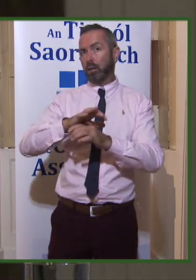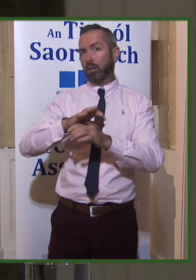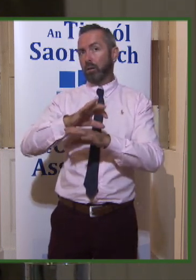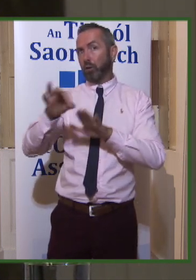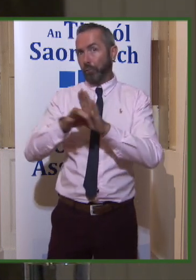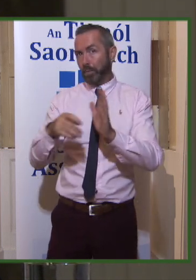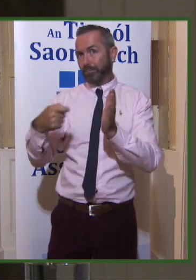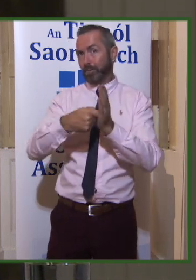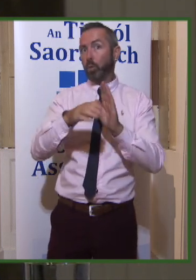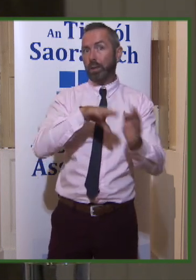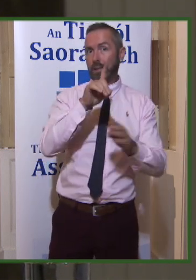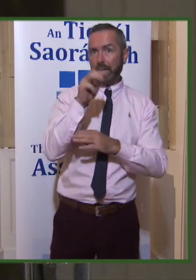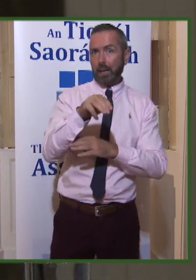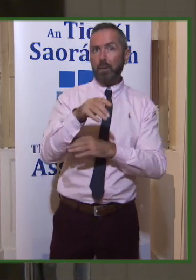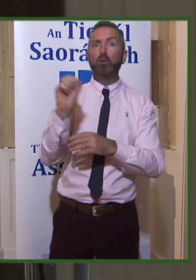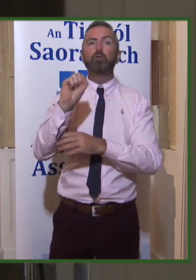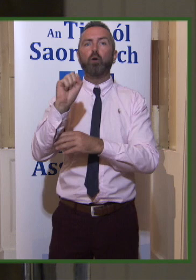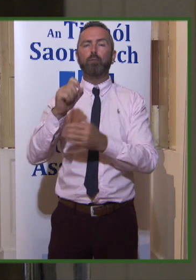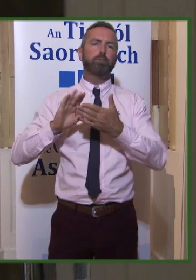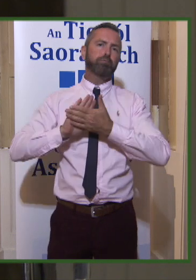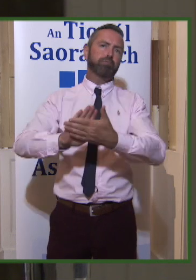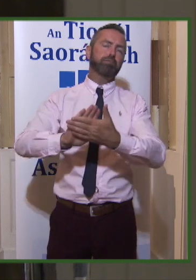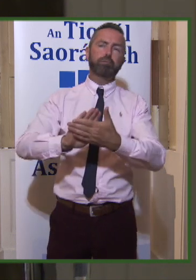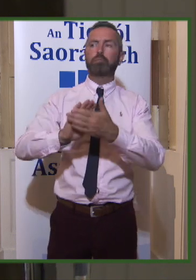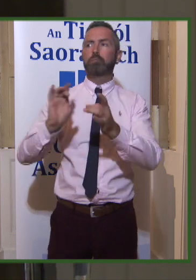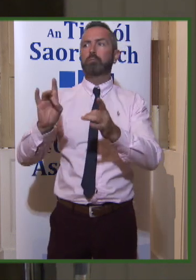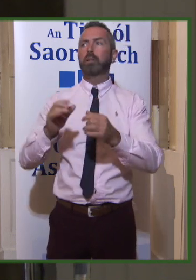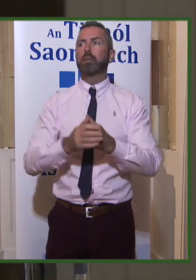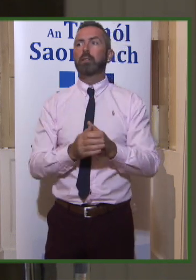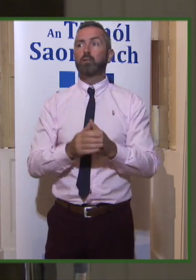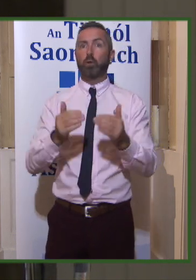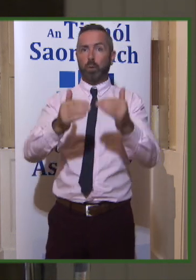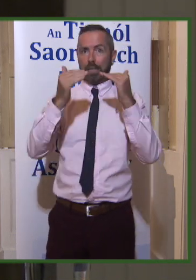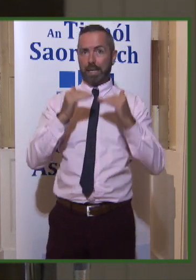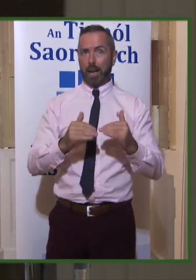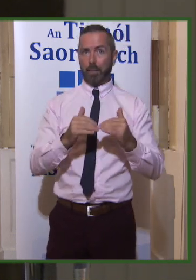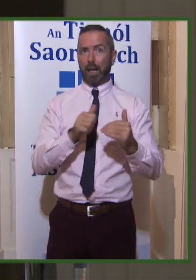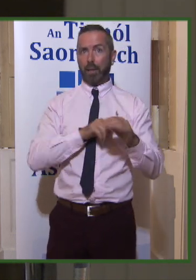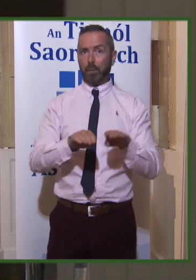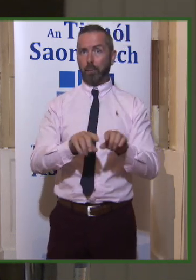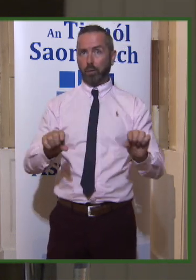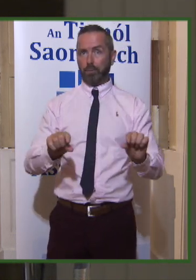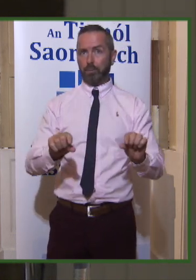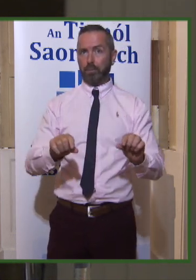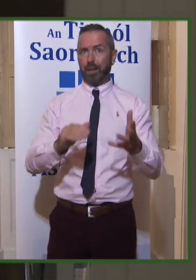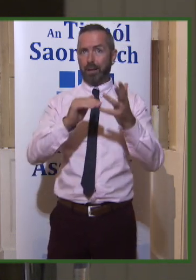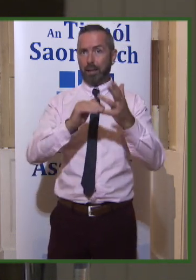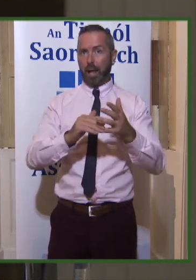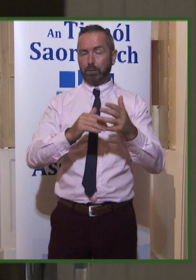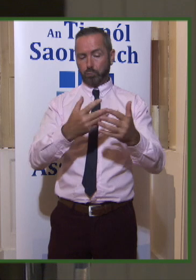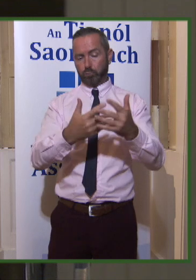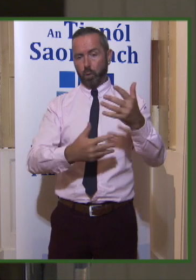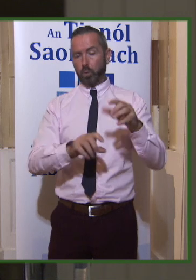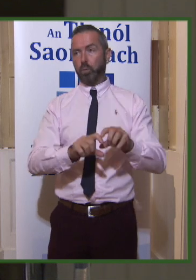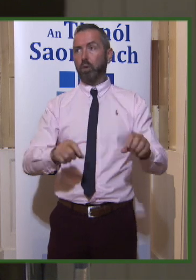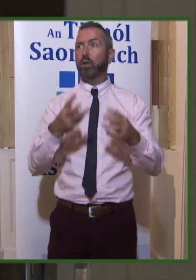ballot paper number 2. The proposal is that the table at the bottom of the page, the very last row,